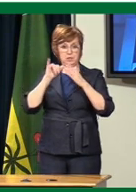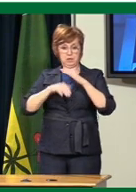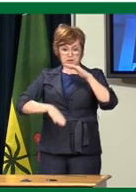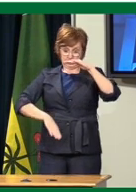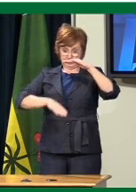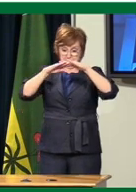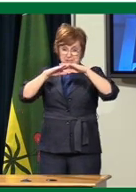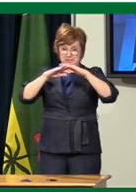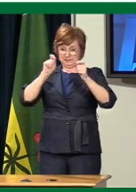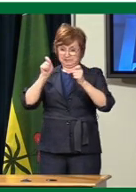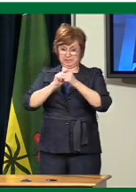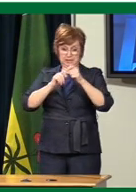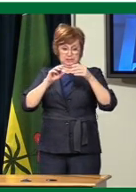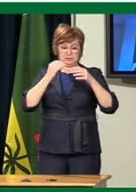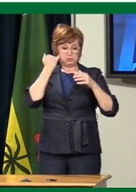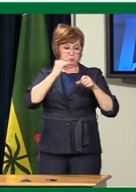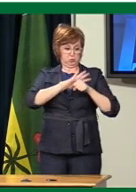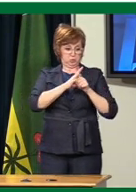No,